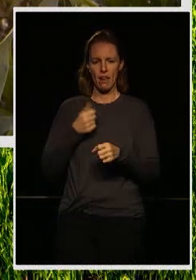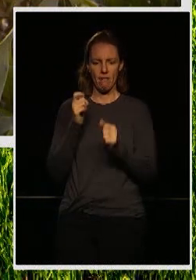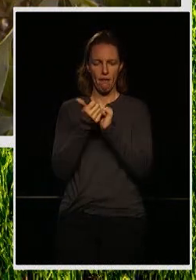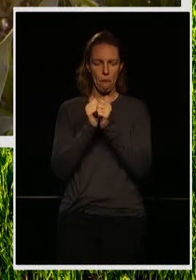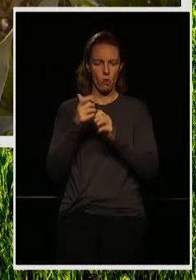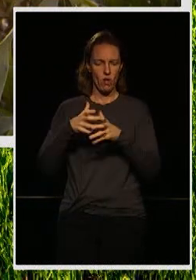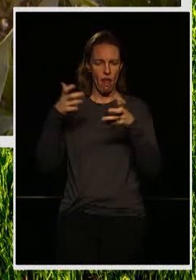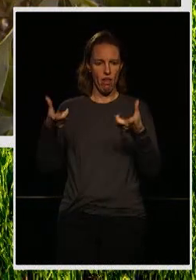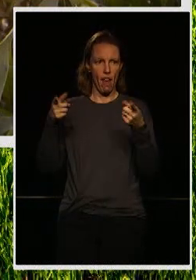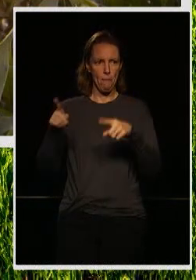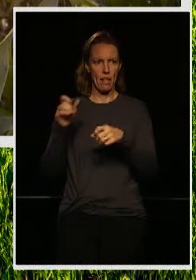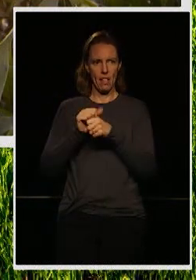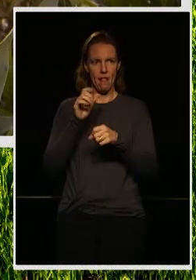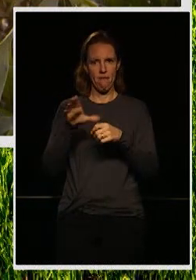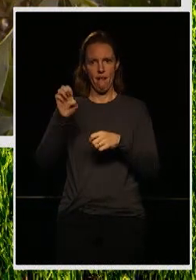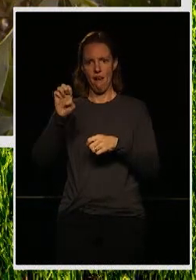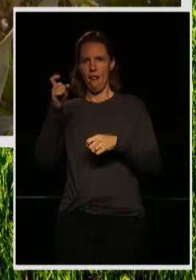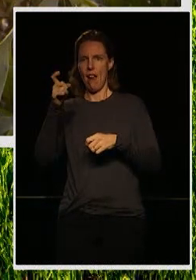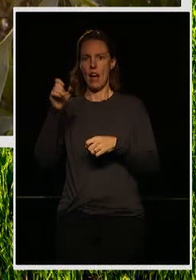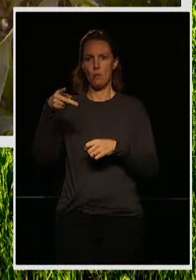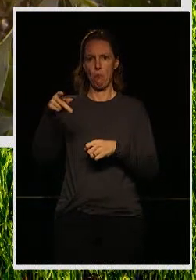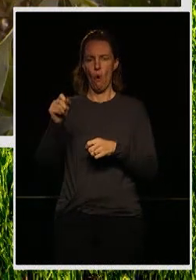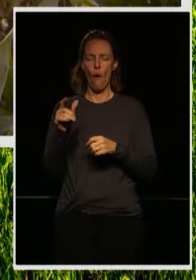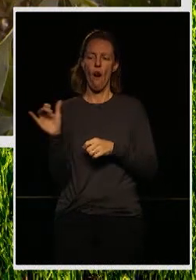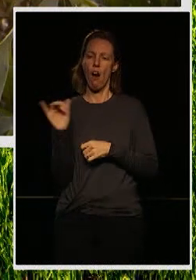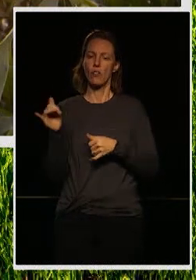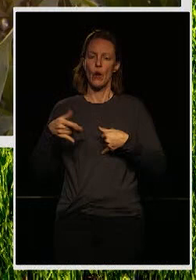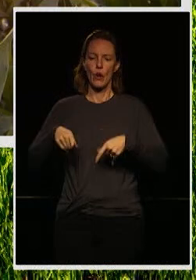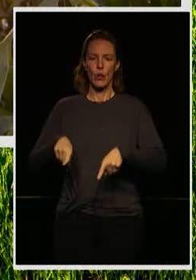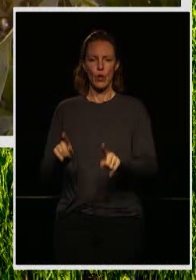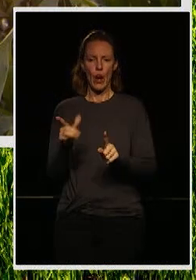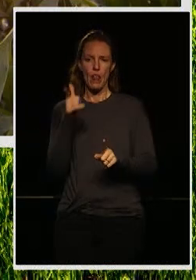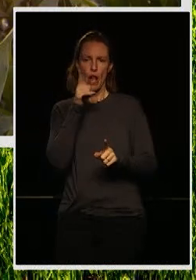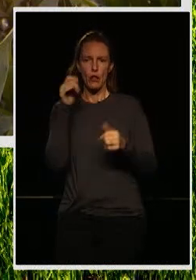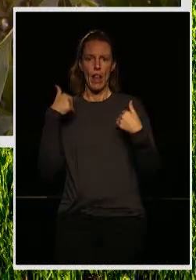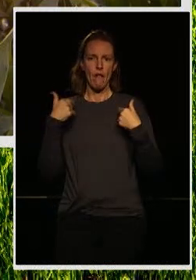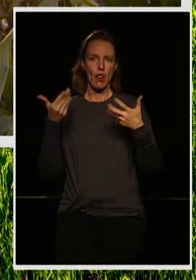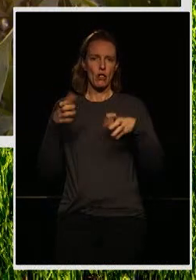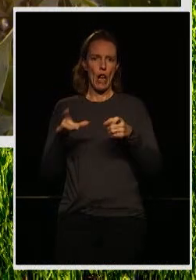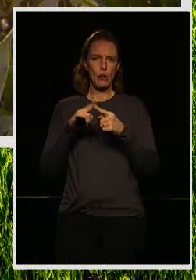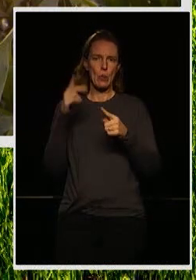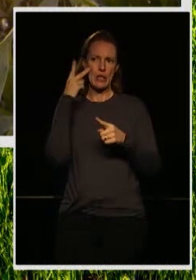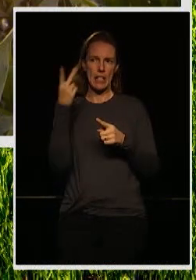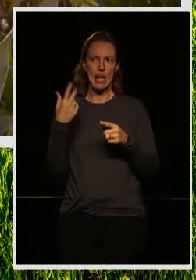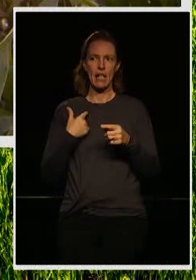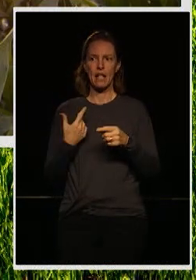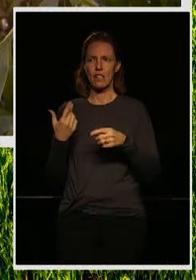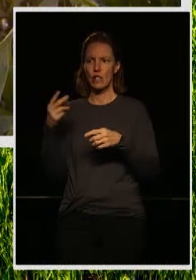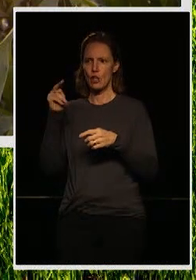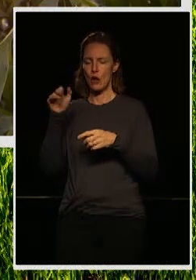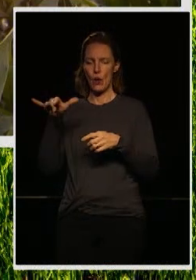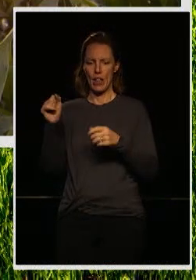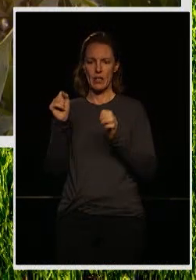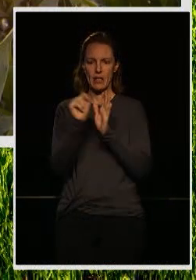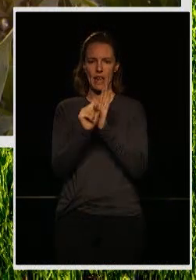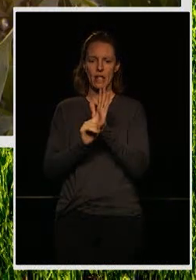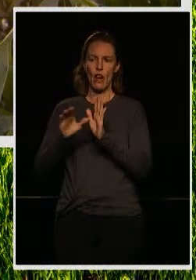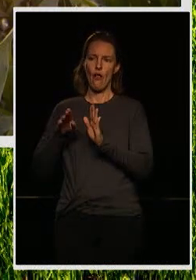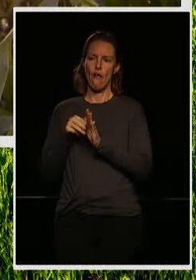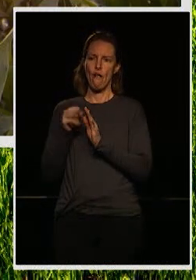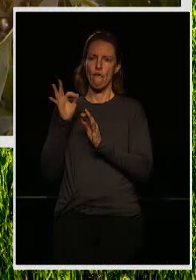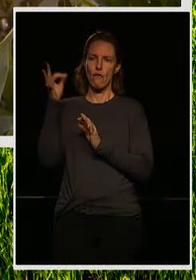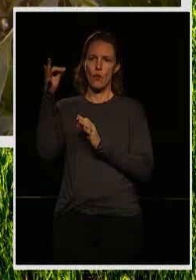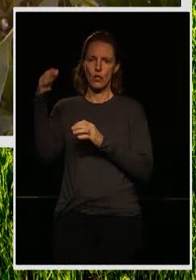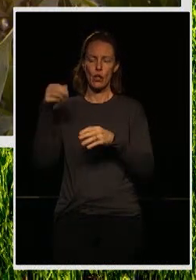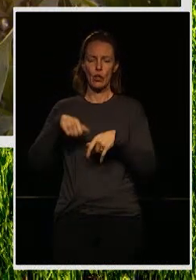on in the expo. Also during lunch, you'll have the chance to see New York State's future food and ag leaders during the youth